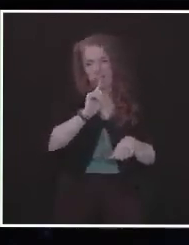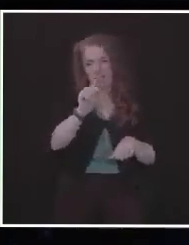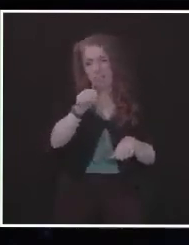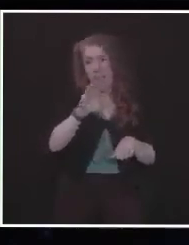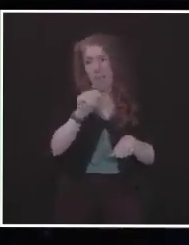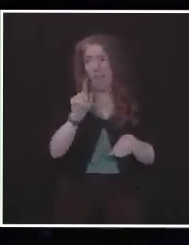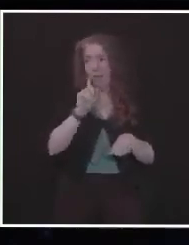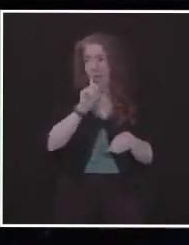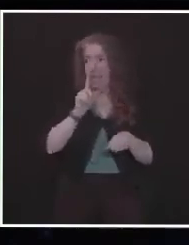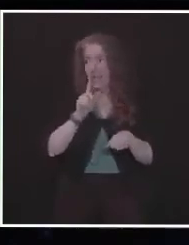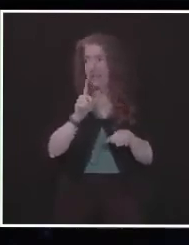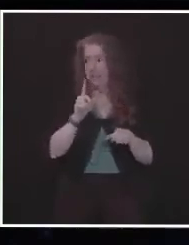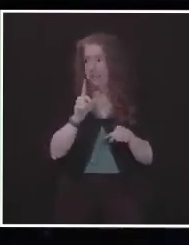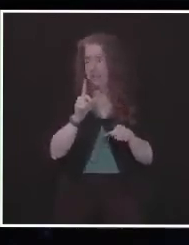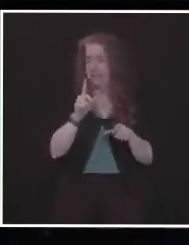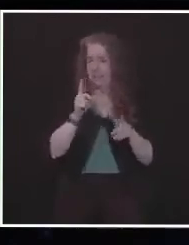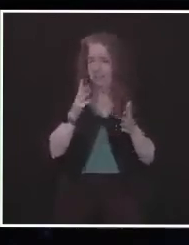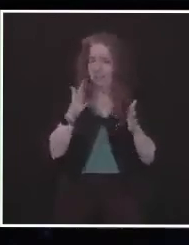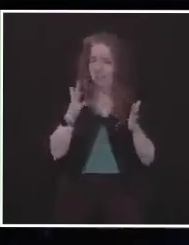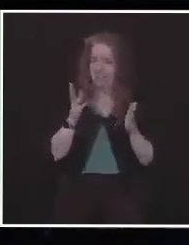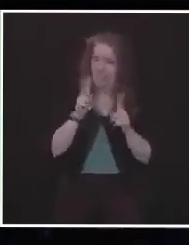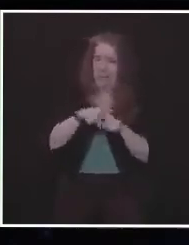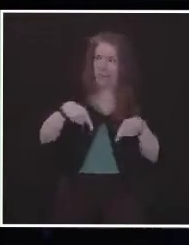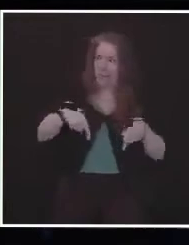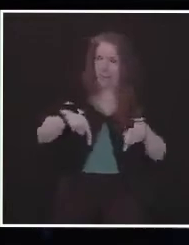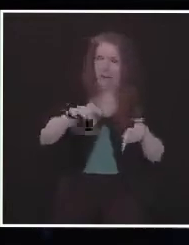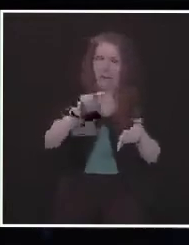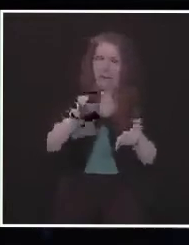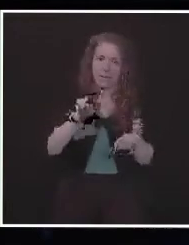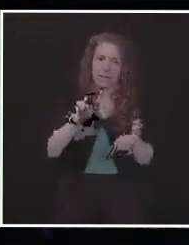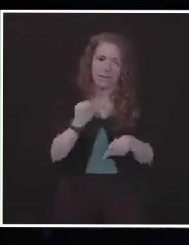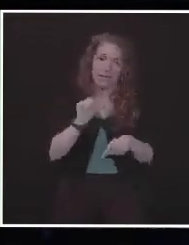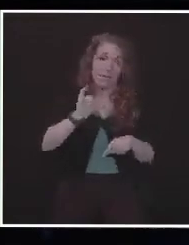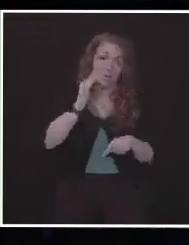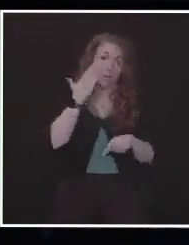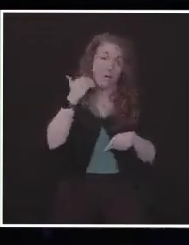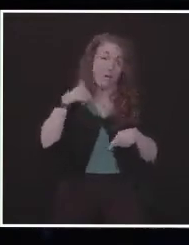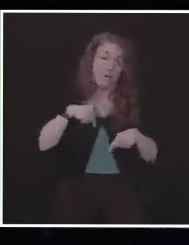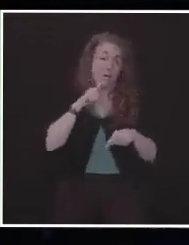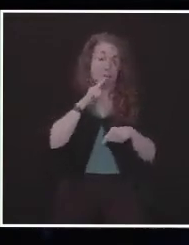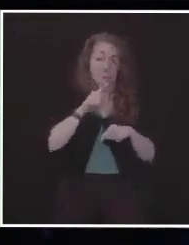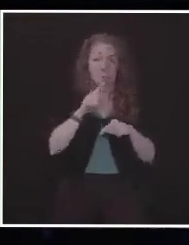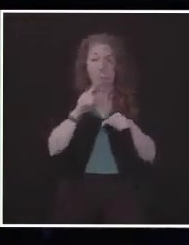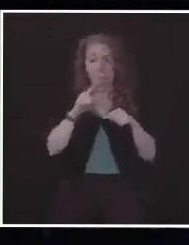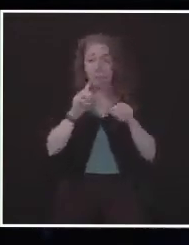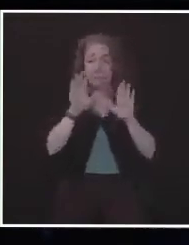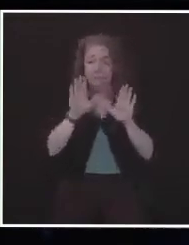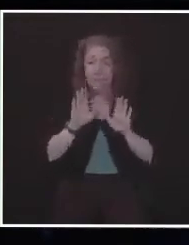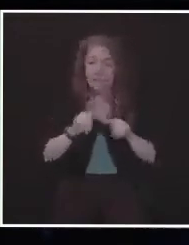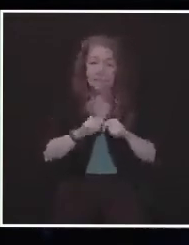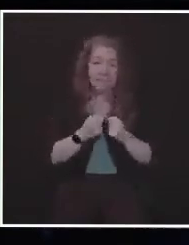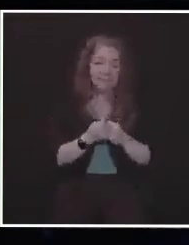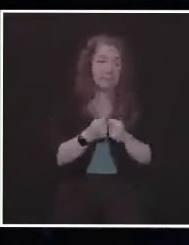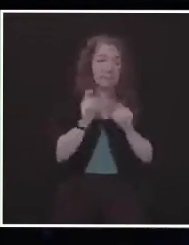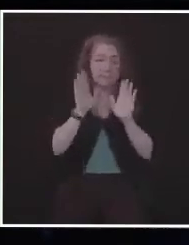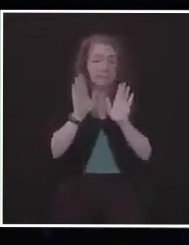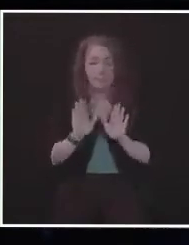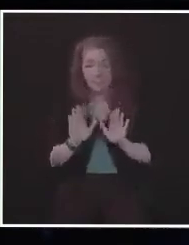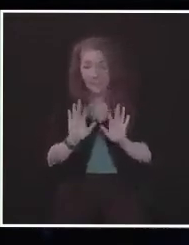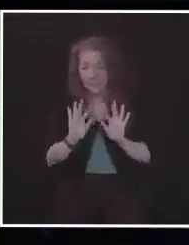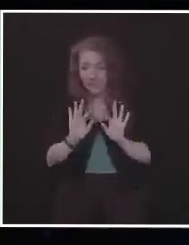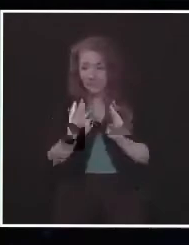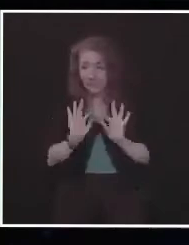And that's why we're such an amazing team, an amazing family. I want to thank you